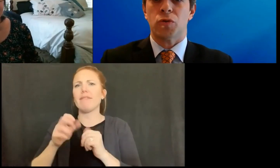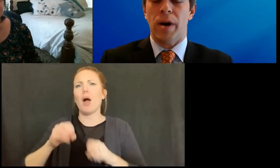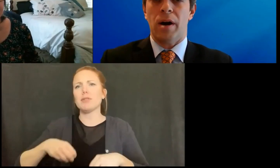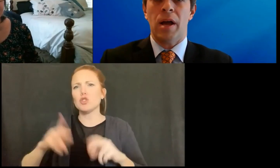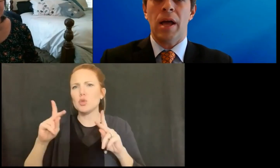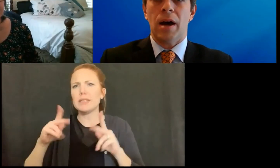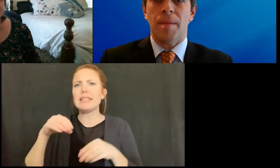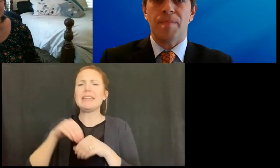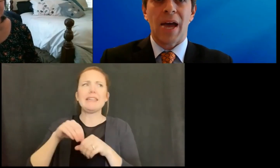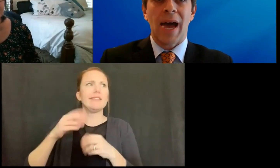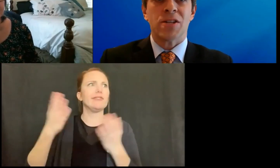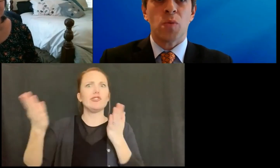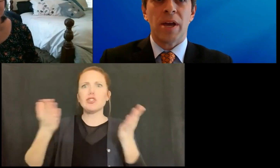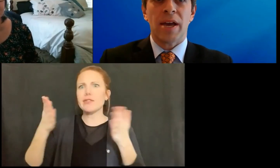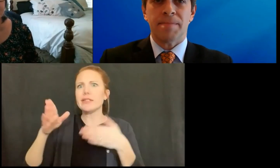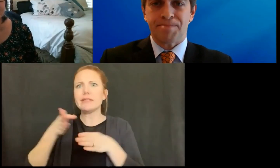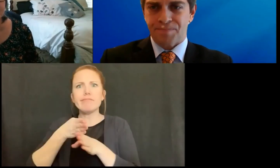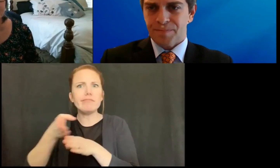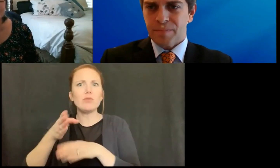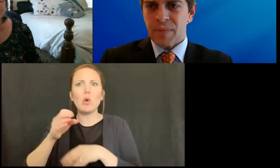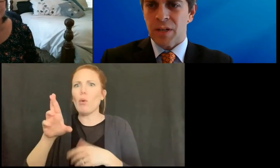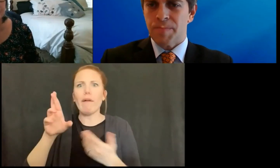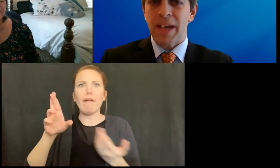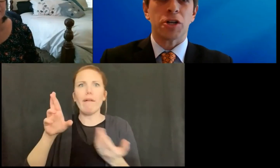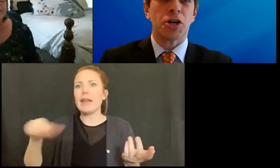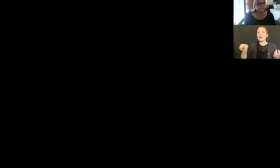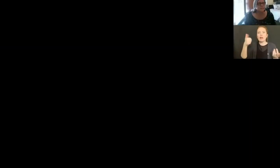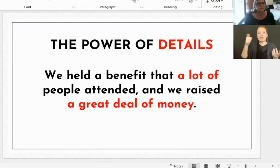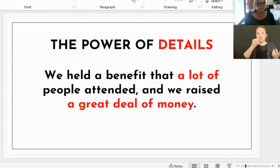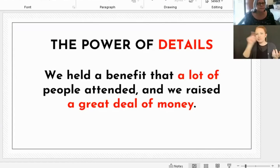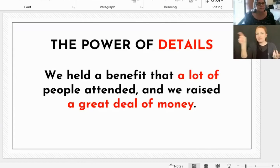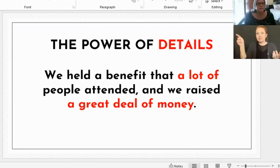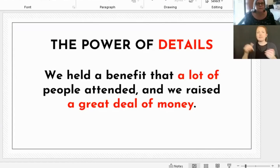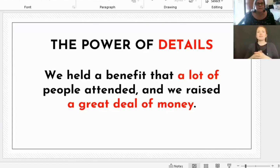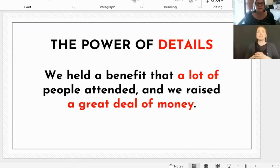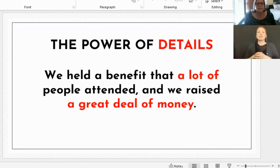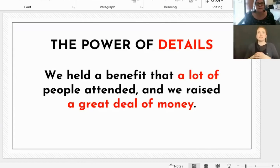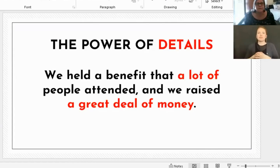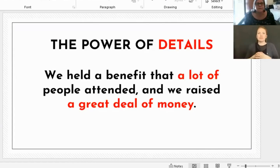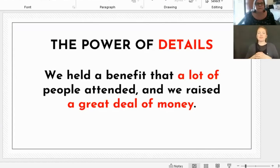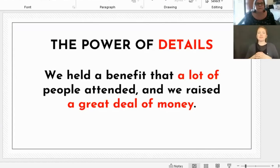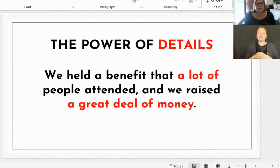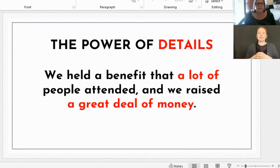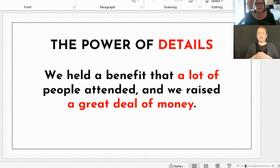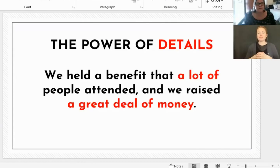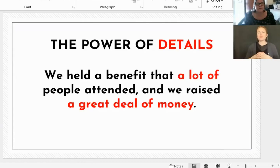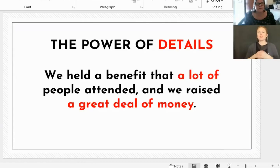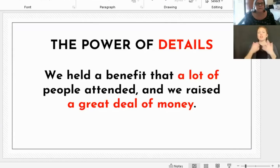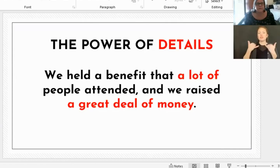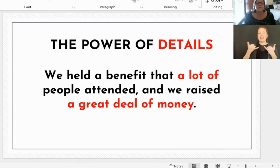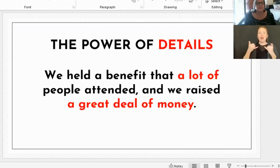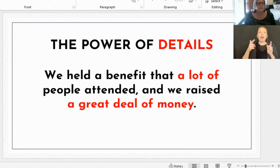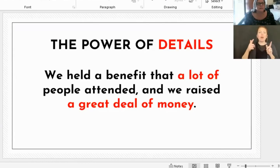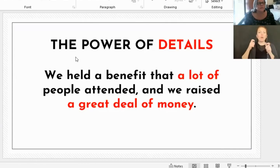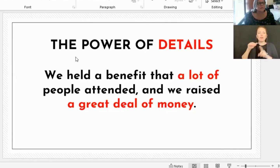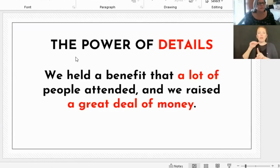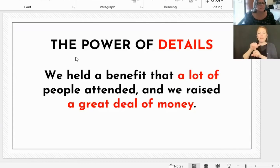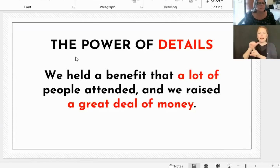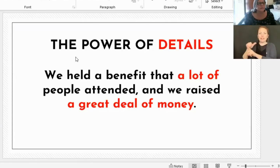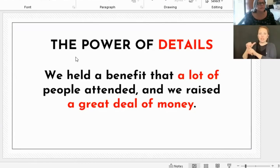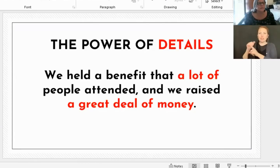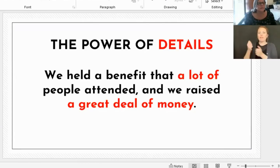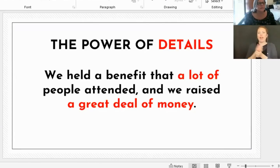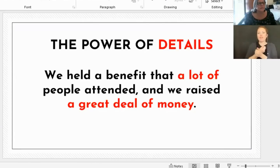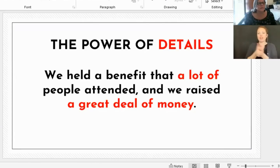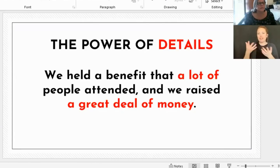or elsewhere. As we make our turn towards home, I want to just do a quick reminder of the things I mentioned at the